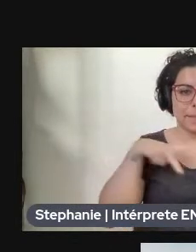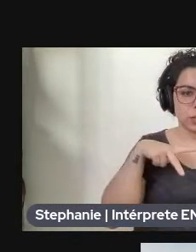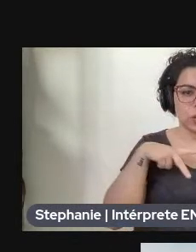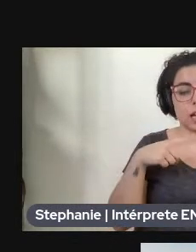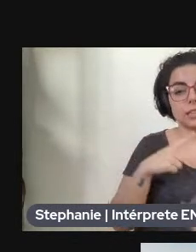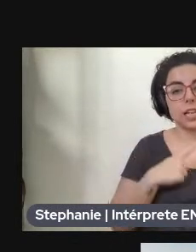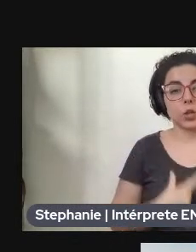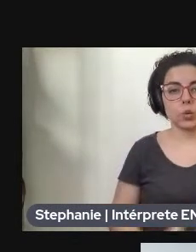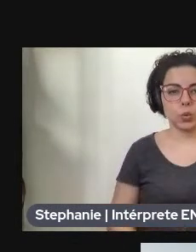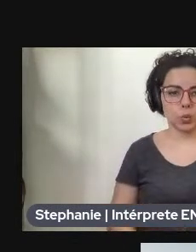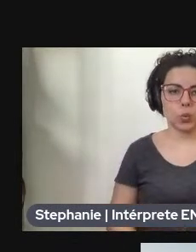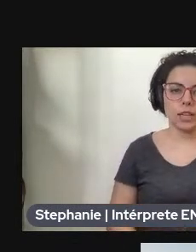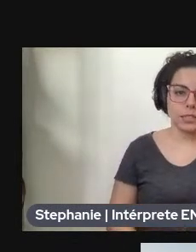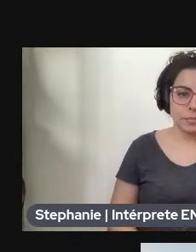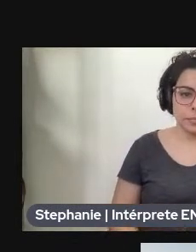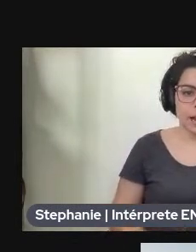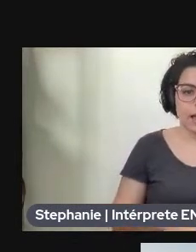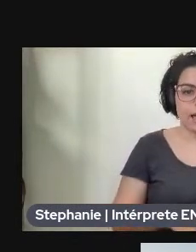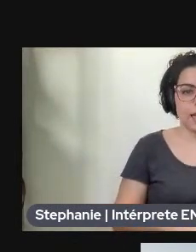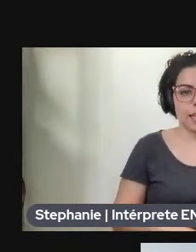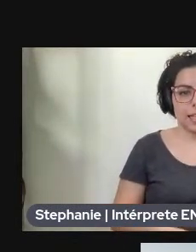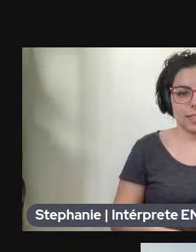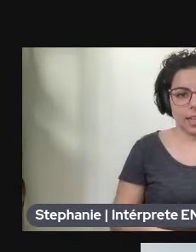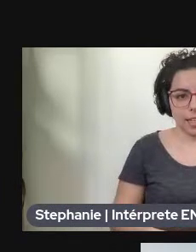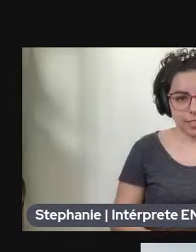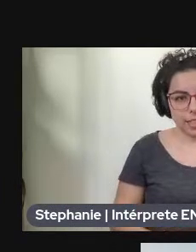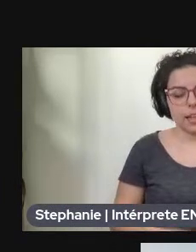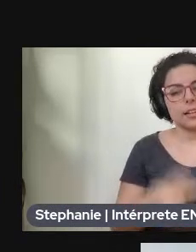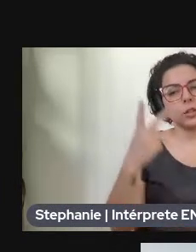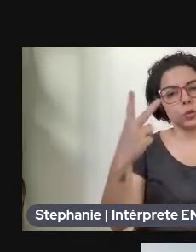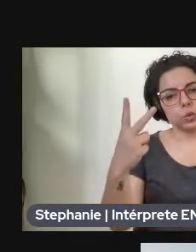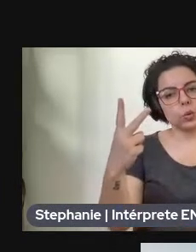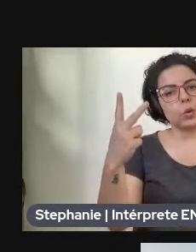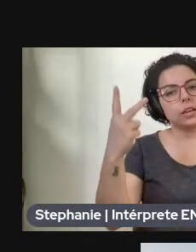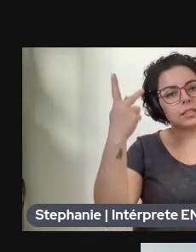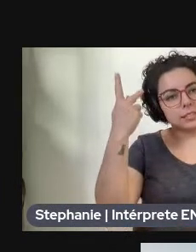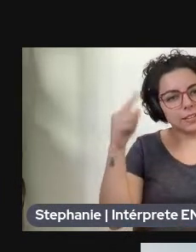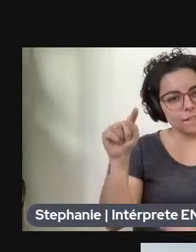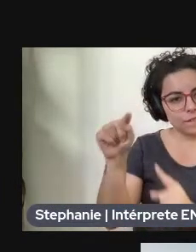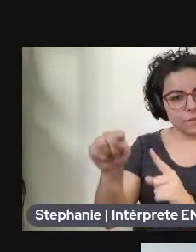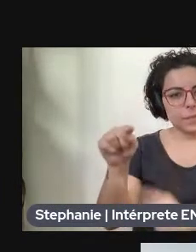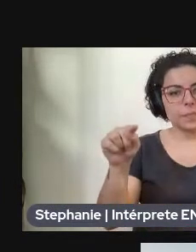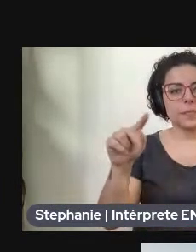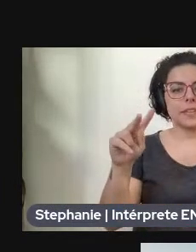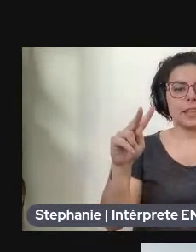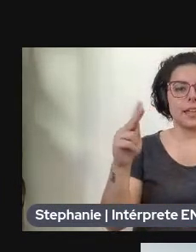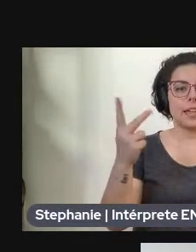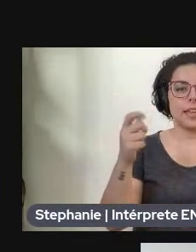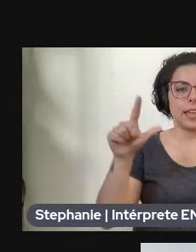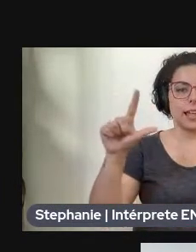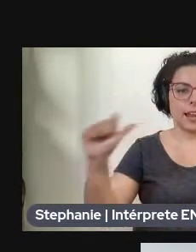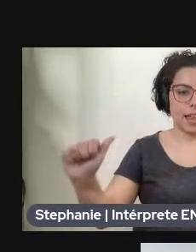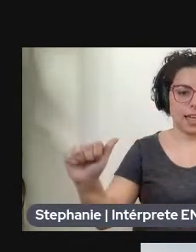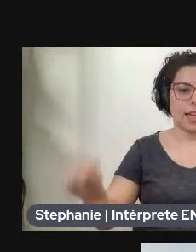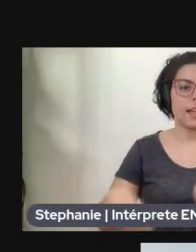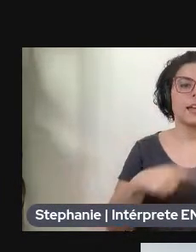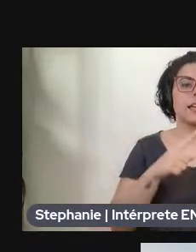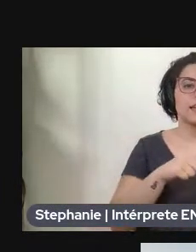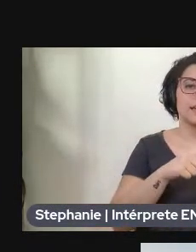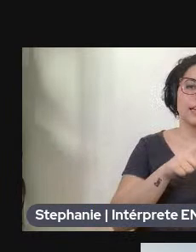for Renata, 1 question for Hela, and probably some questions